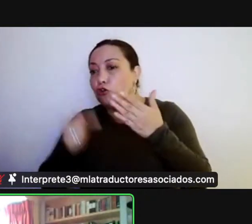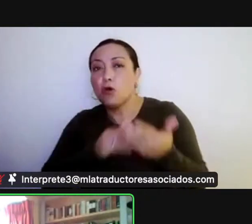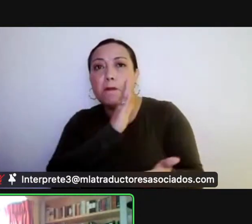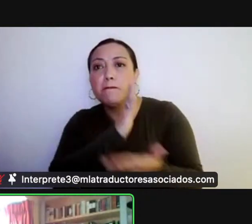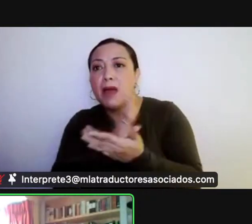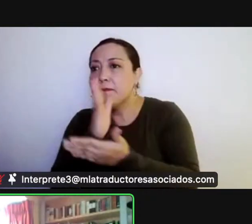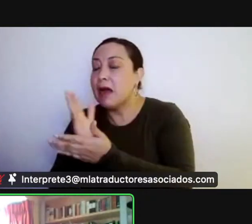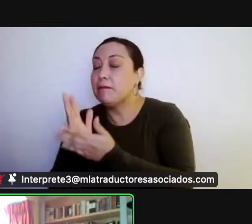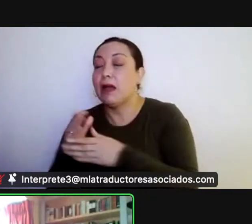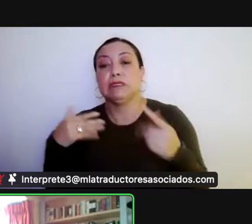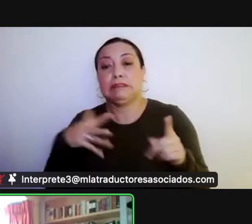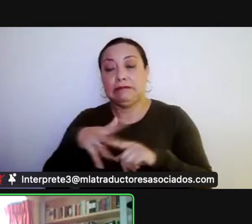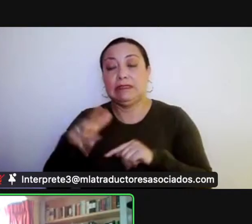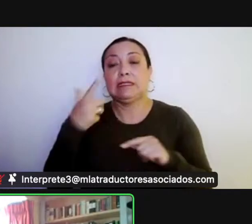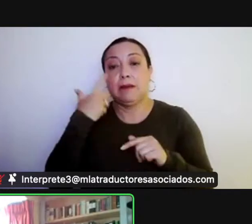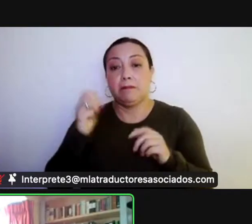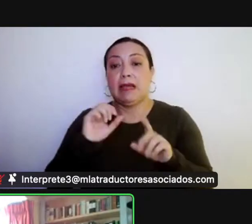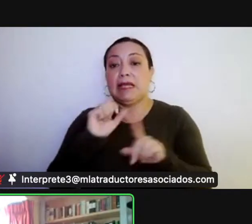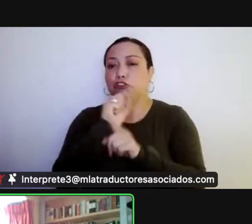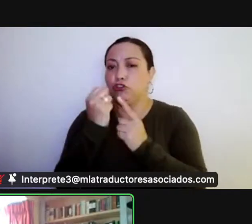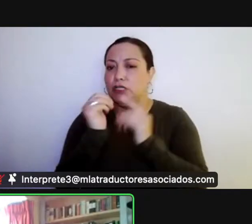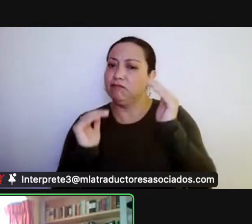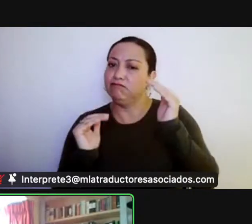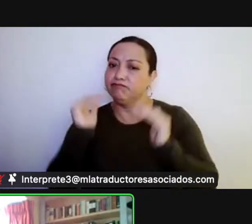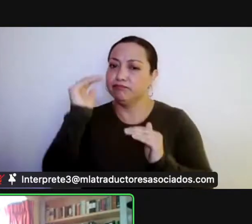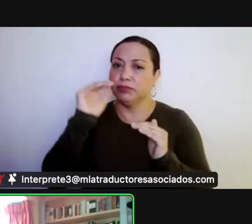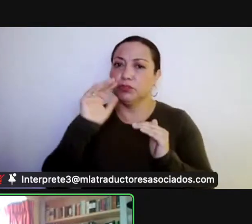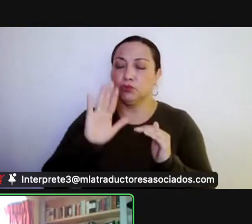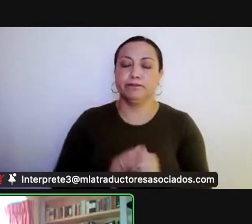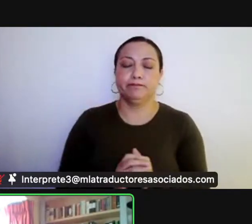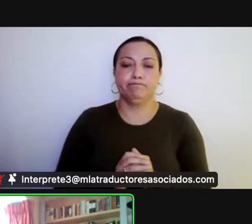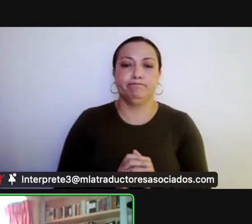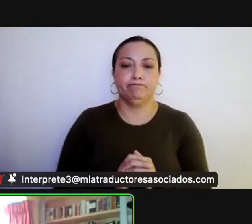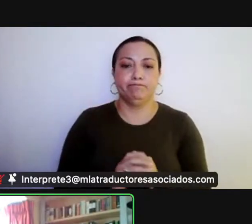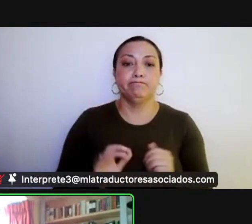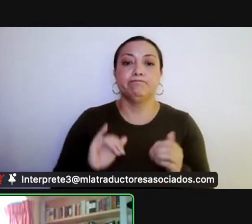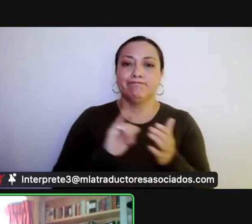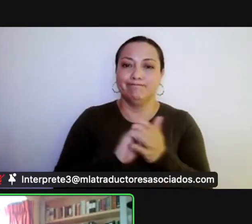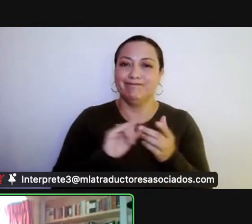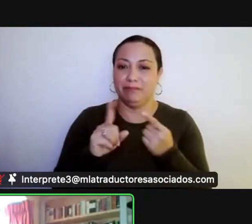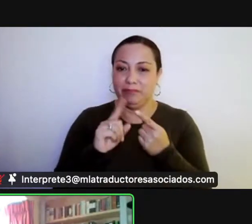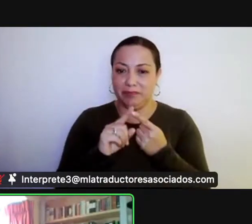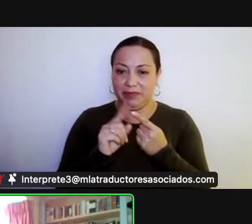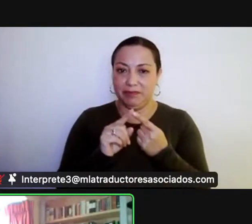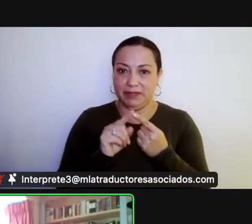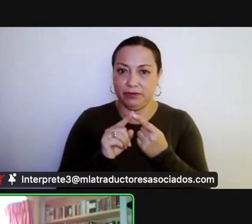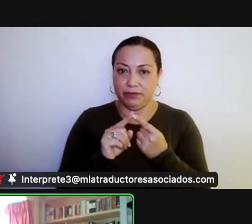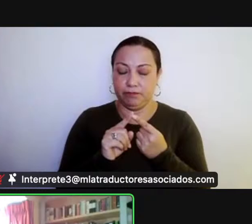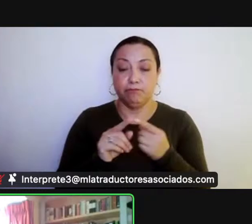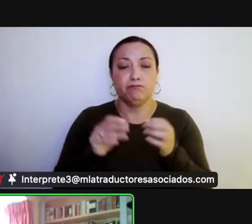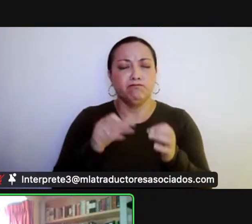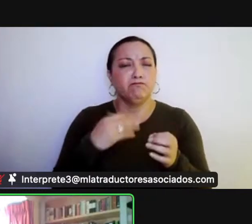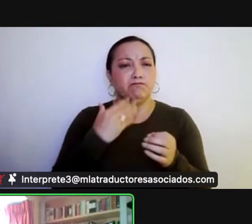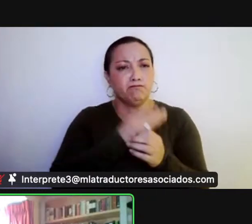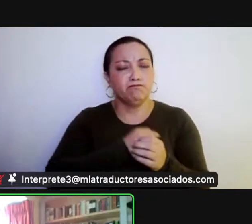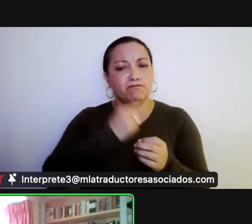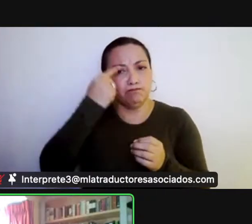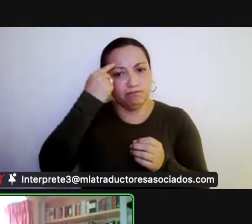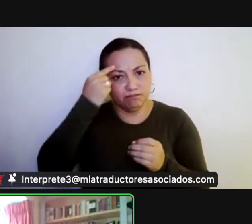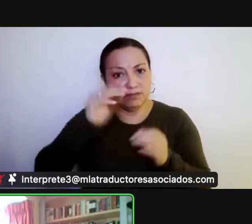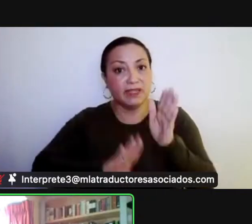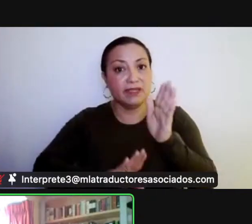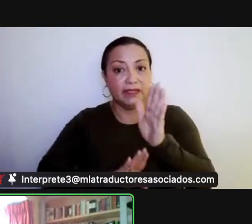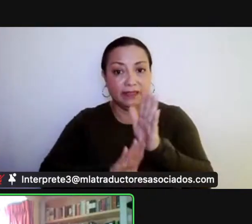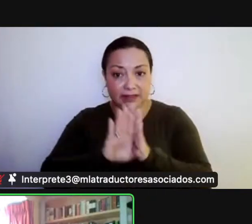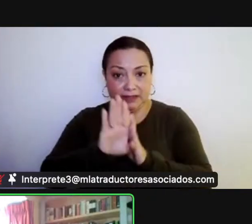pandemic exacerbates the inequality, the social inequality. First of all, the idea that the